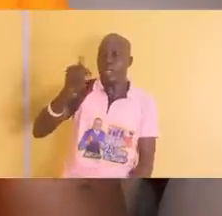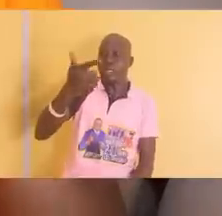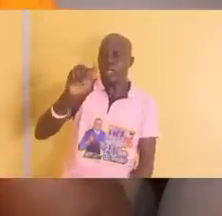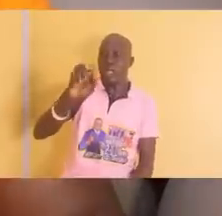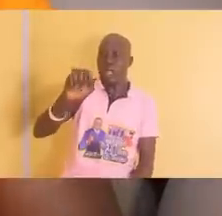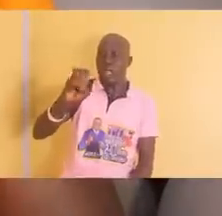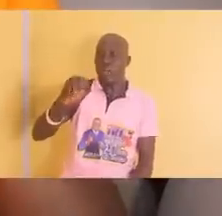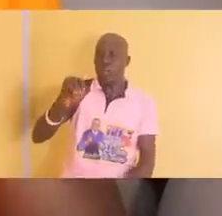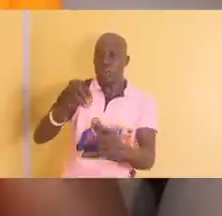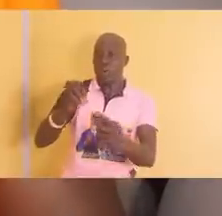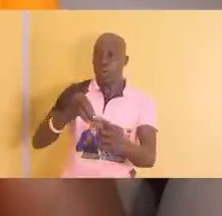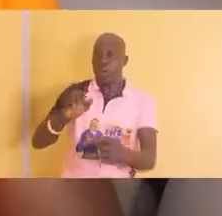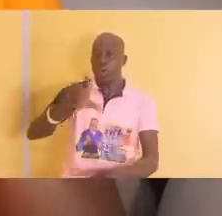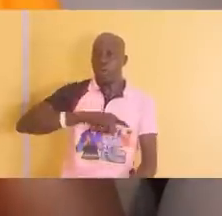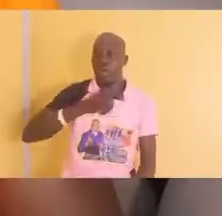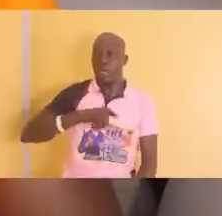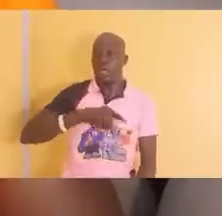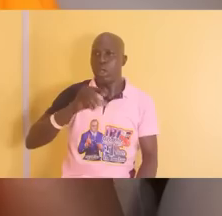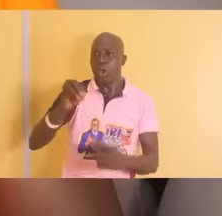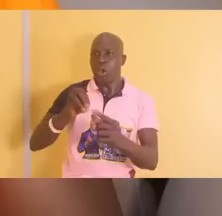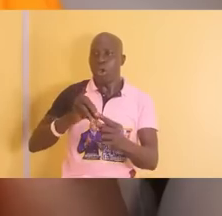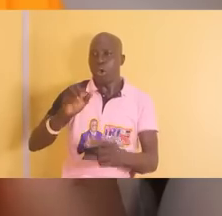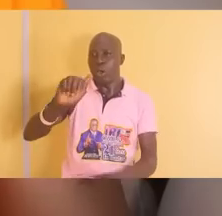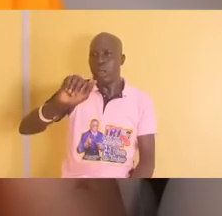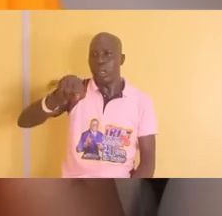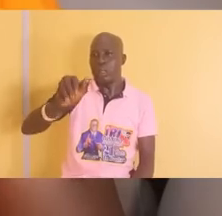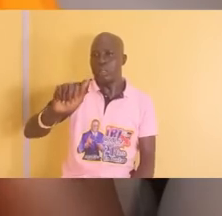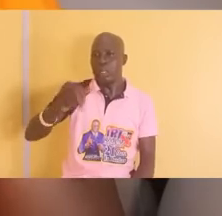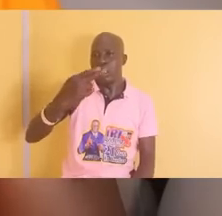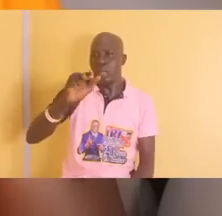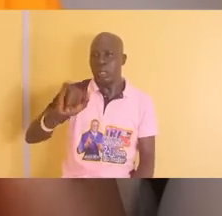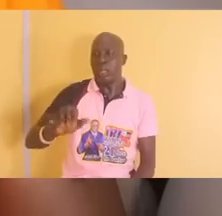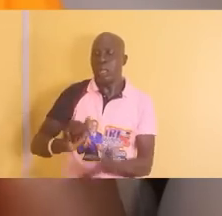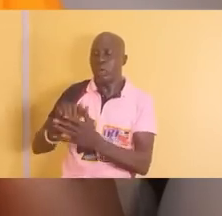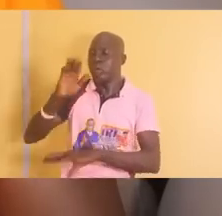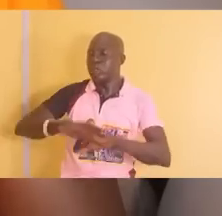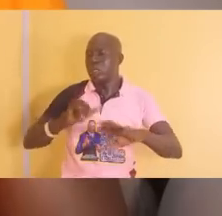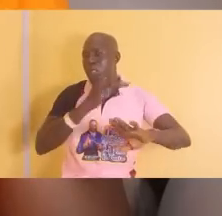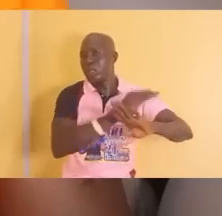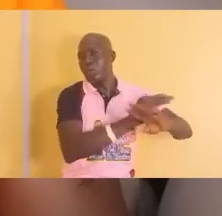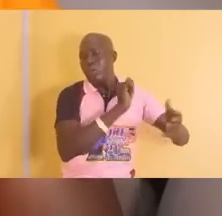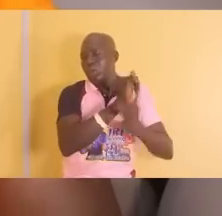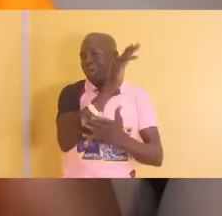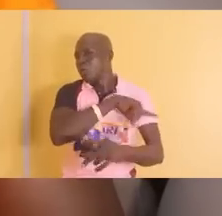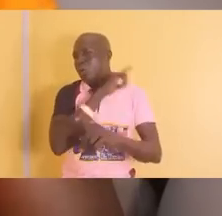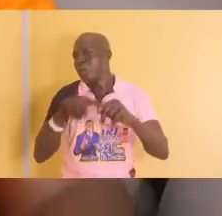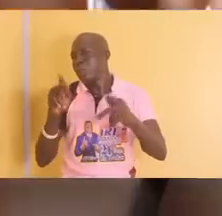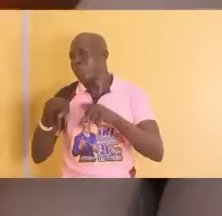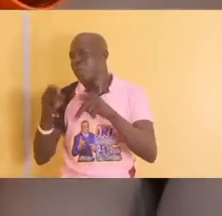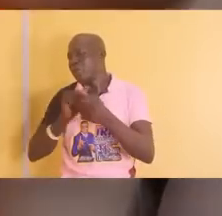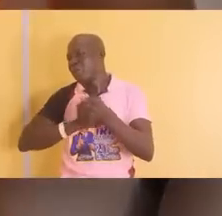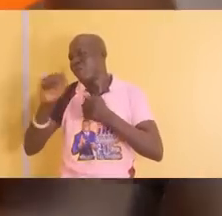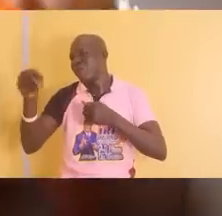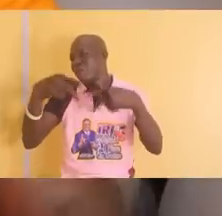n bi. Nearby here. In this environ. O wa Lekun. O wa Laja. You are in Ajah. Kini da odo. What's the you? Nigba tawon to wa loko ere ti de. When the people in fact.